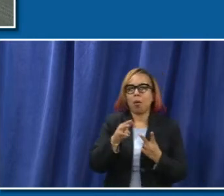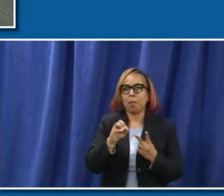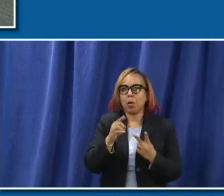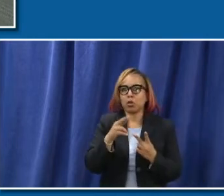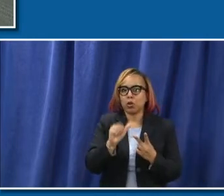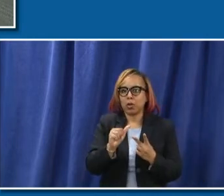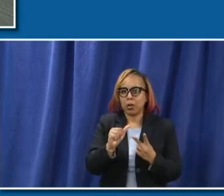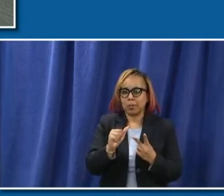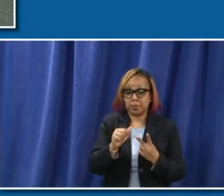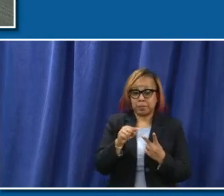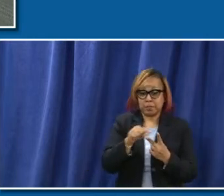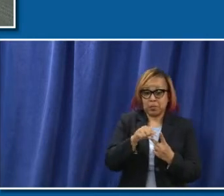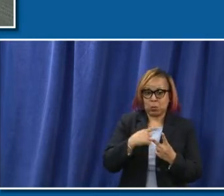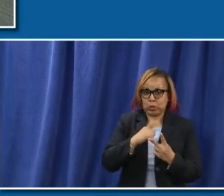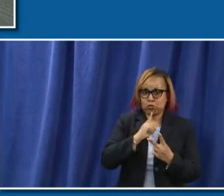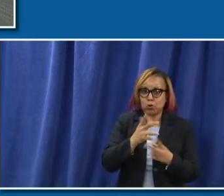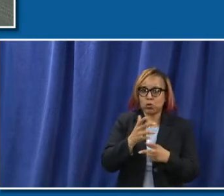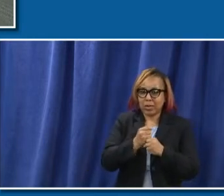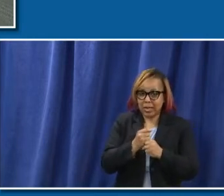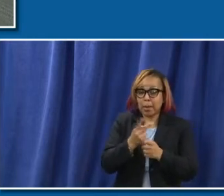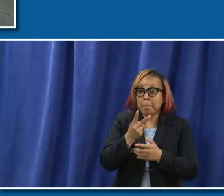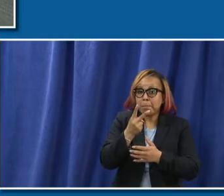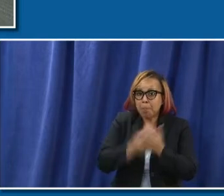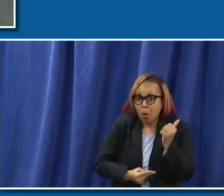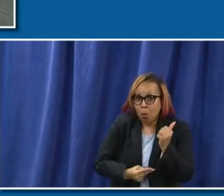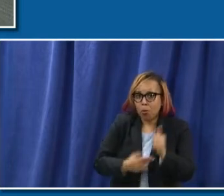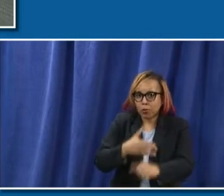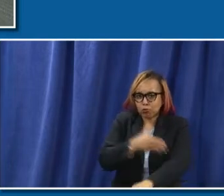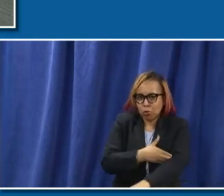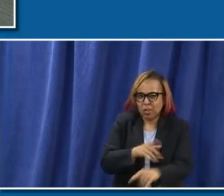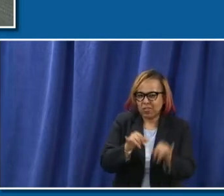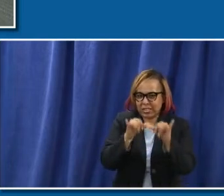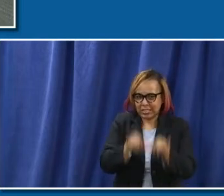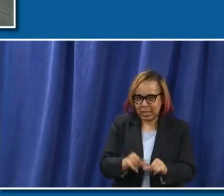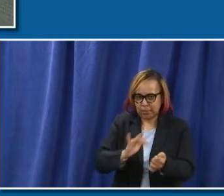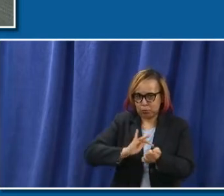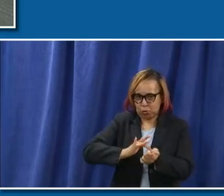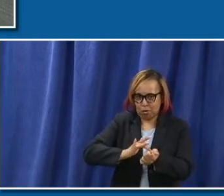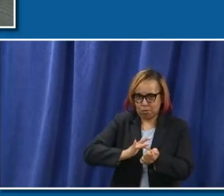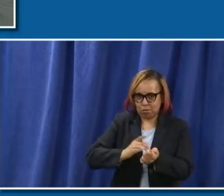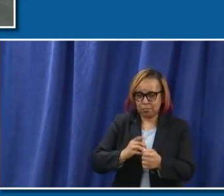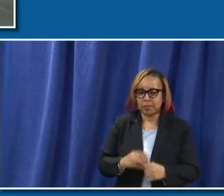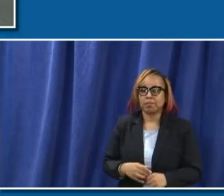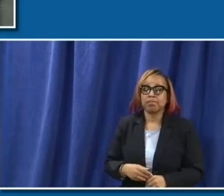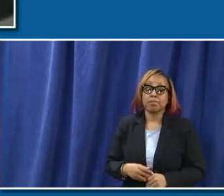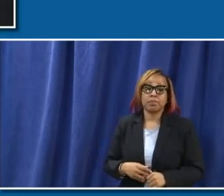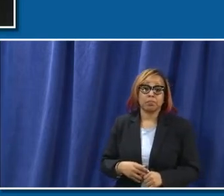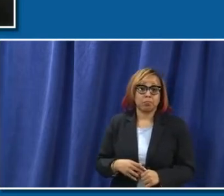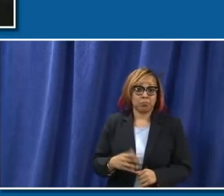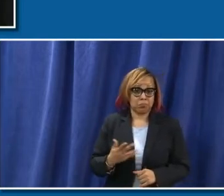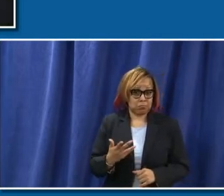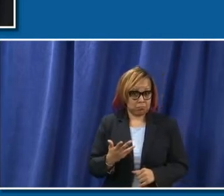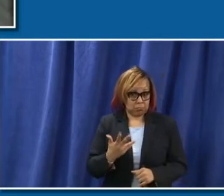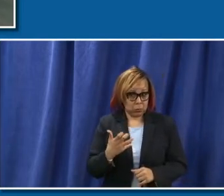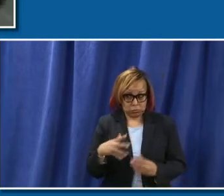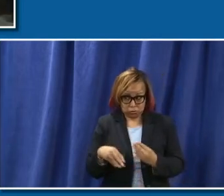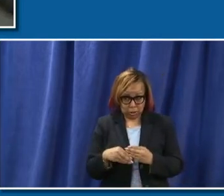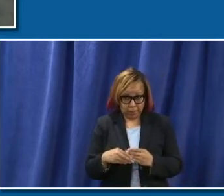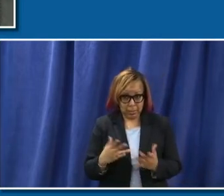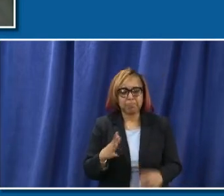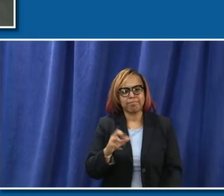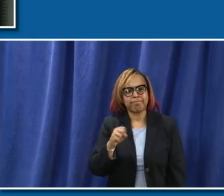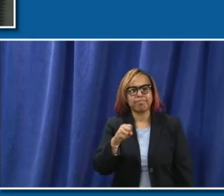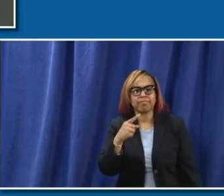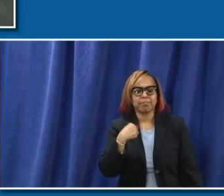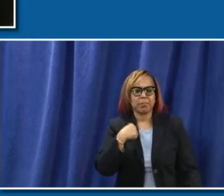vaccine, so that we're ensuring that you're getting both doses of the same drug. Yep. Do you want to chime in there too?